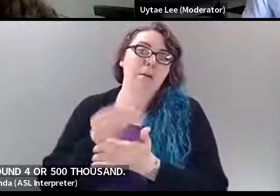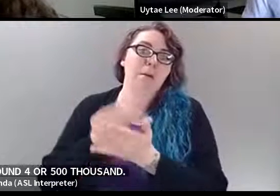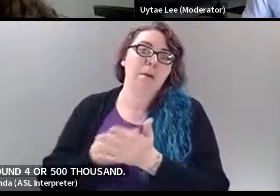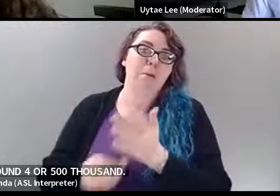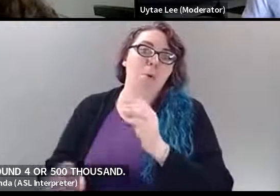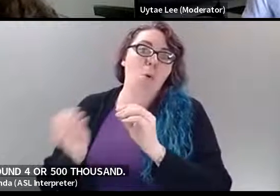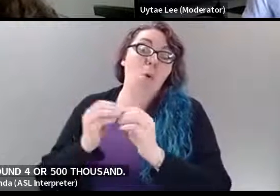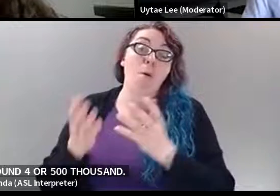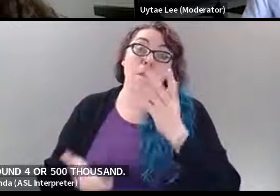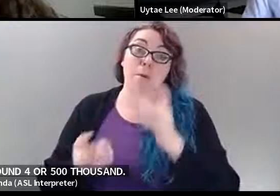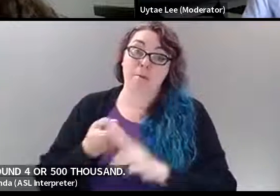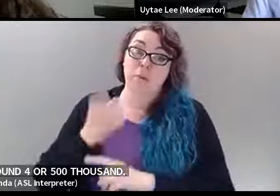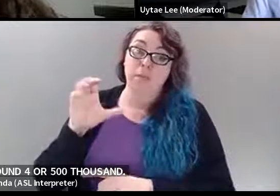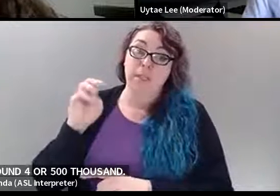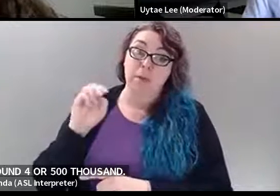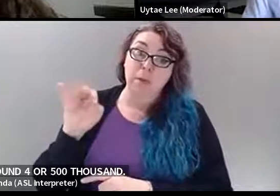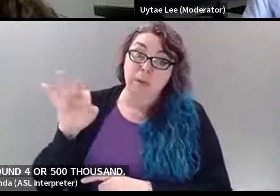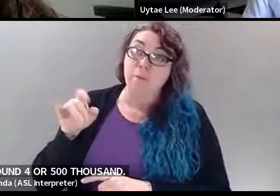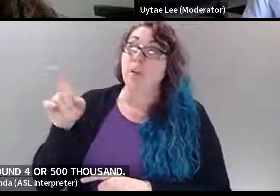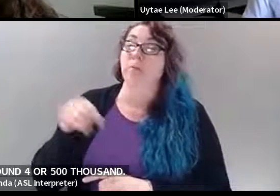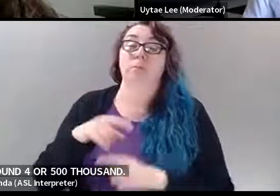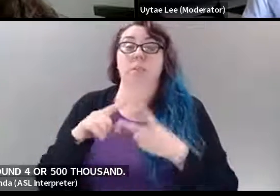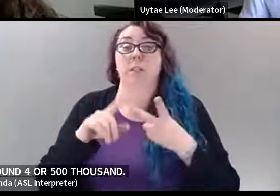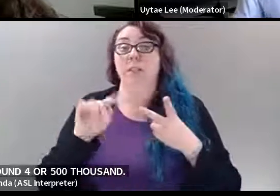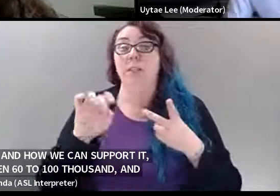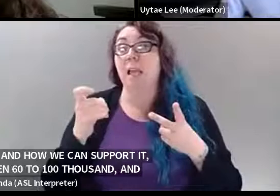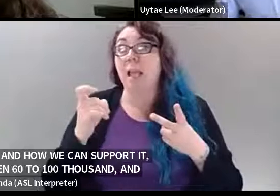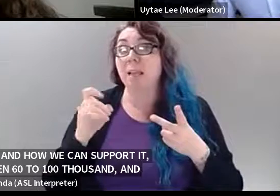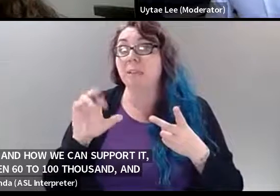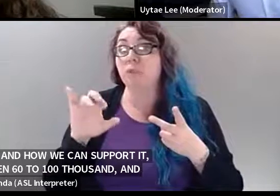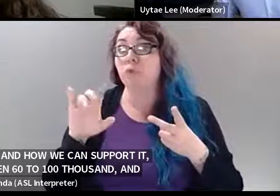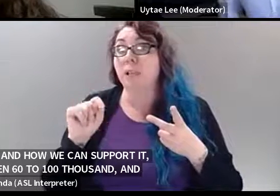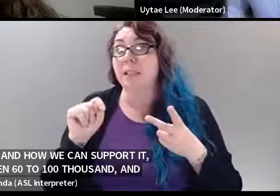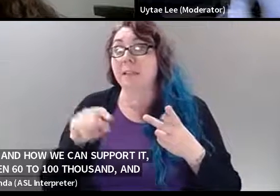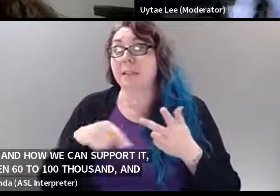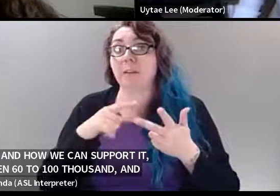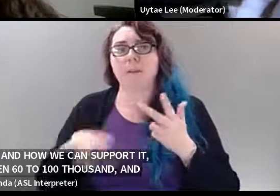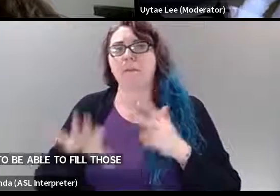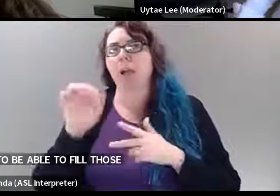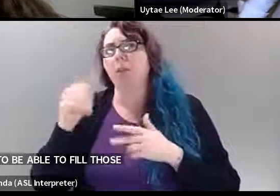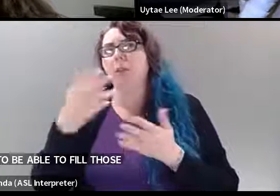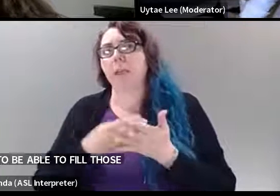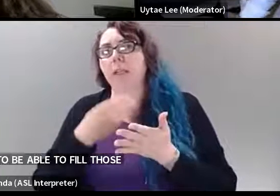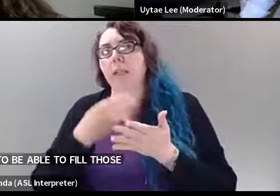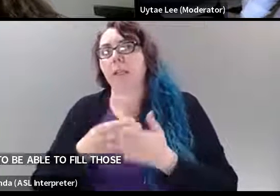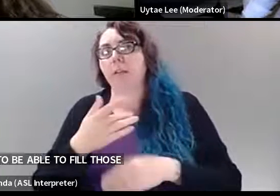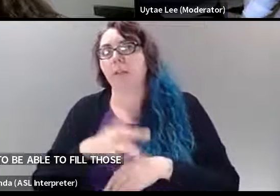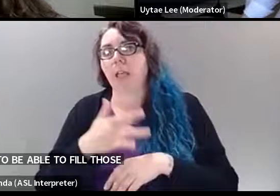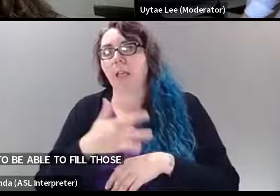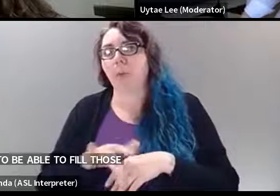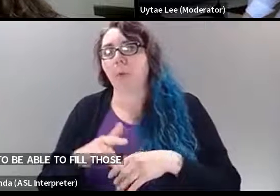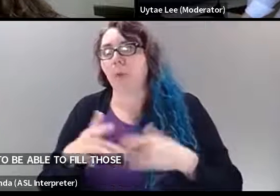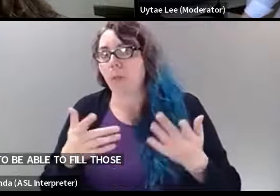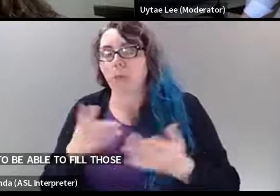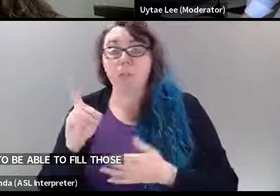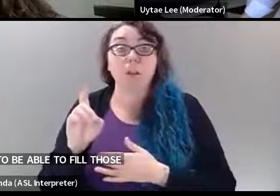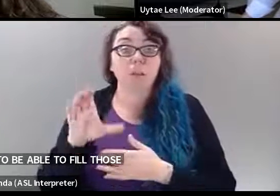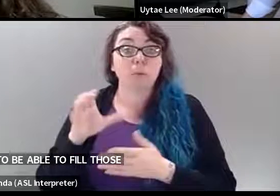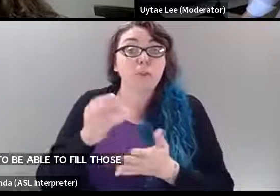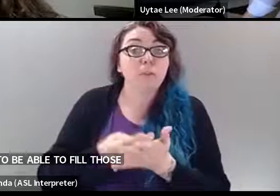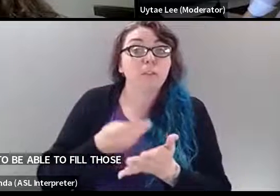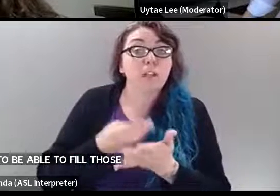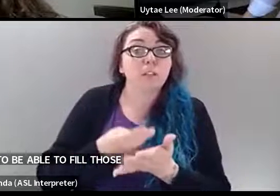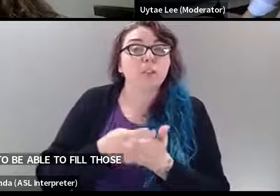envelope, tax credits, utilizing some of the other funding sources, whether it's the Rogers Documentary Fund